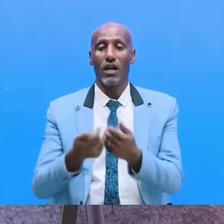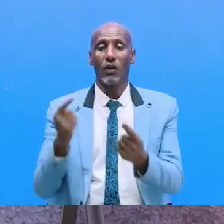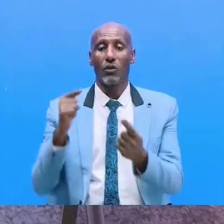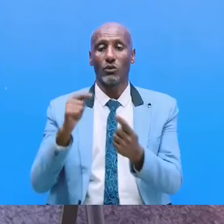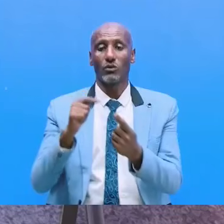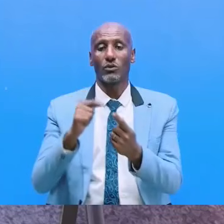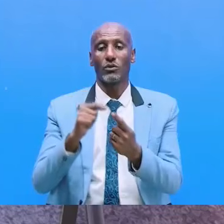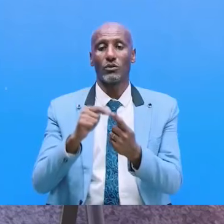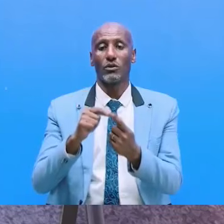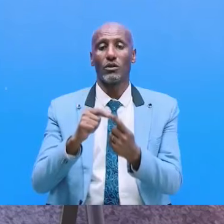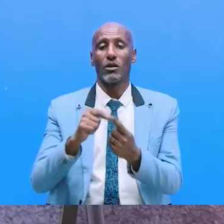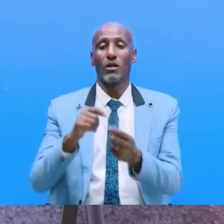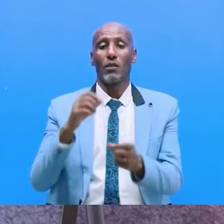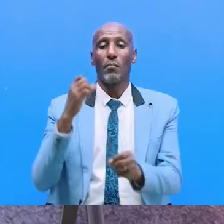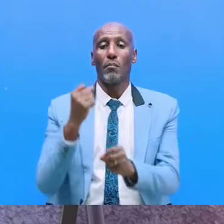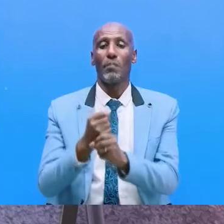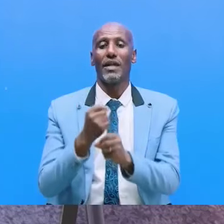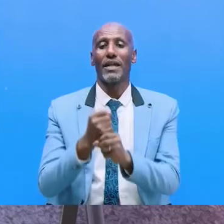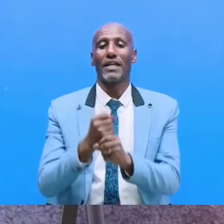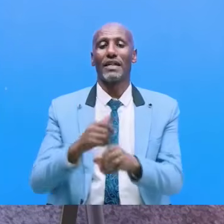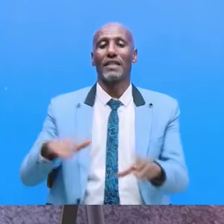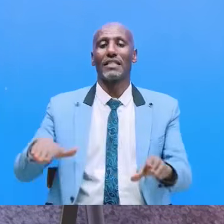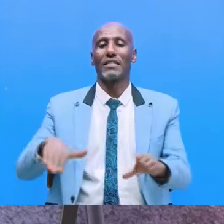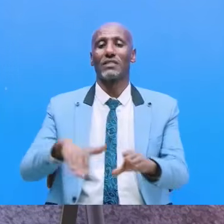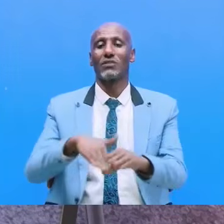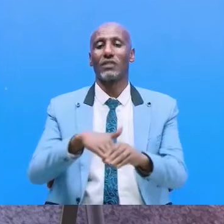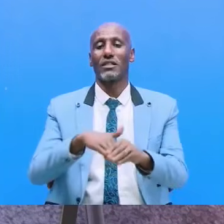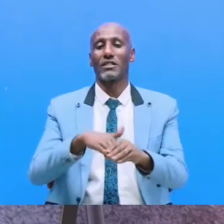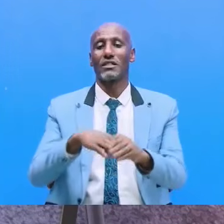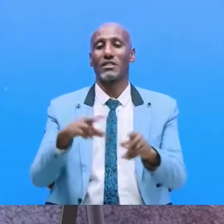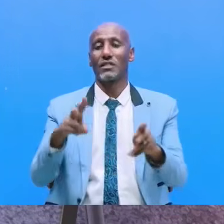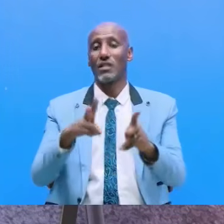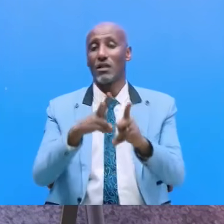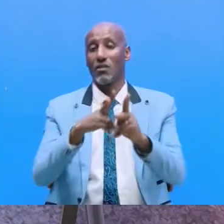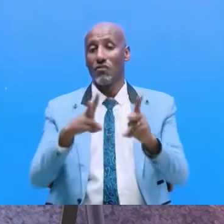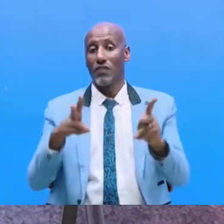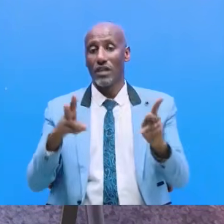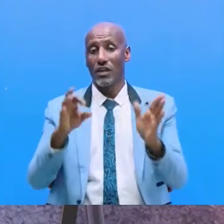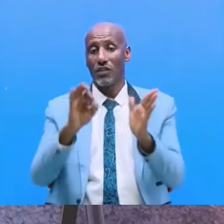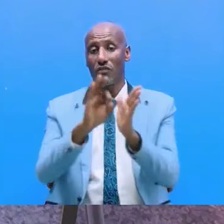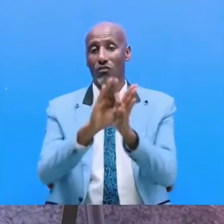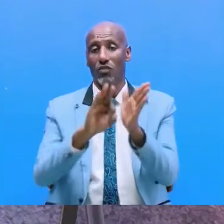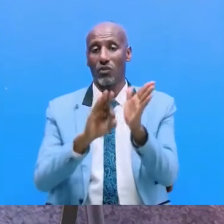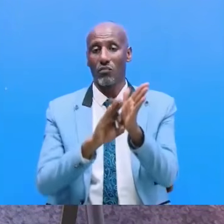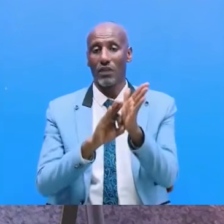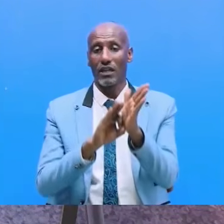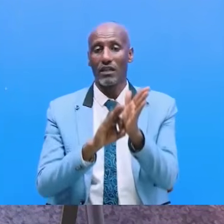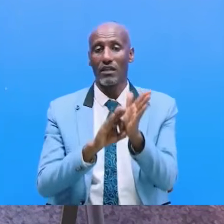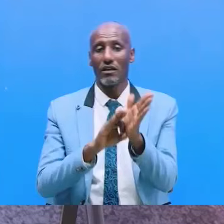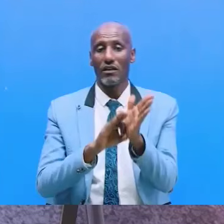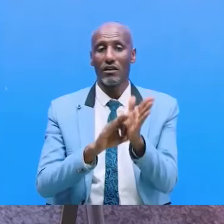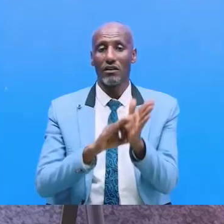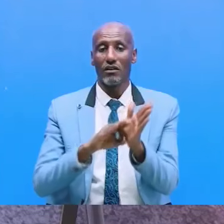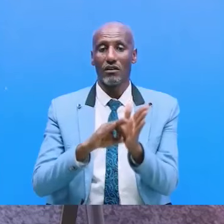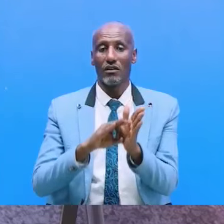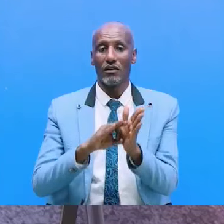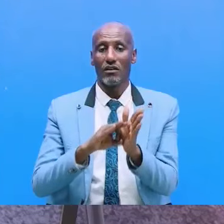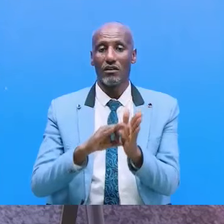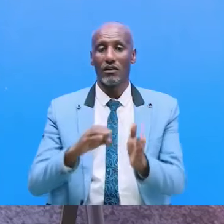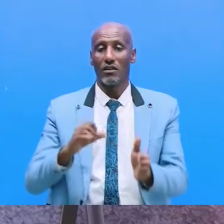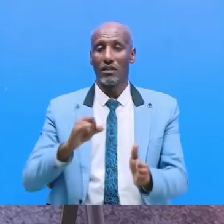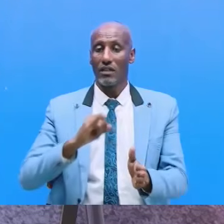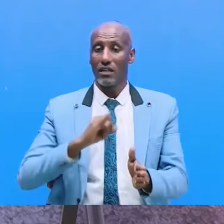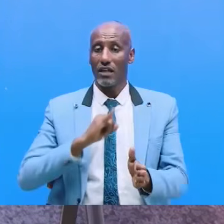the introduction. And also, it's a very formal and a polite way you can use I